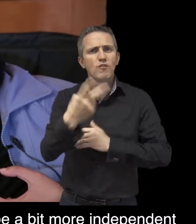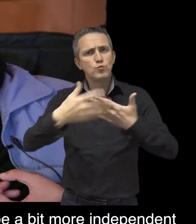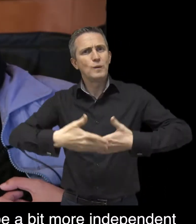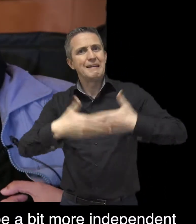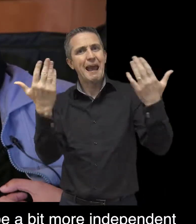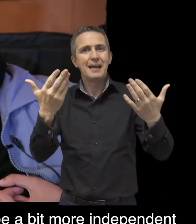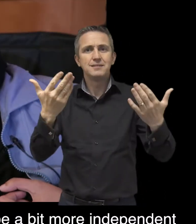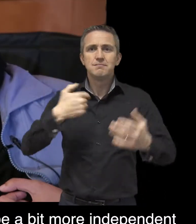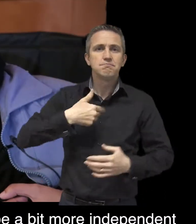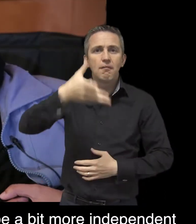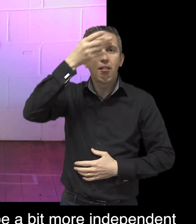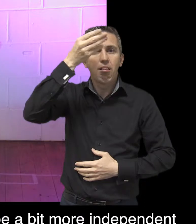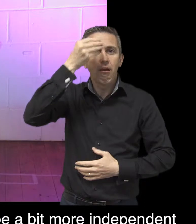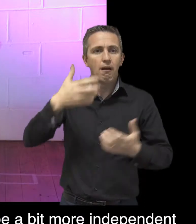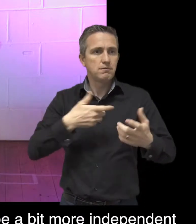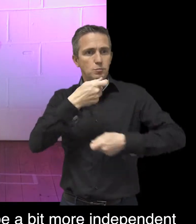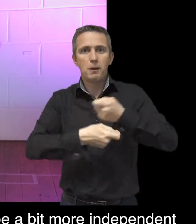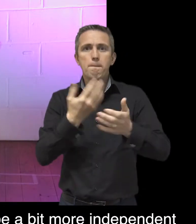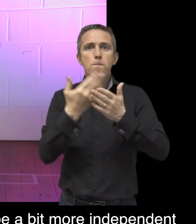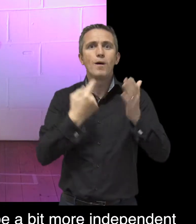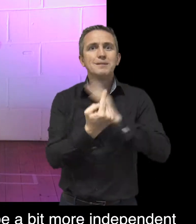can be a bit more independent, and